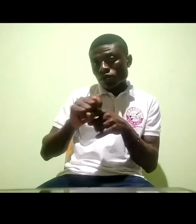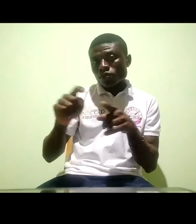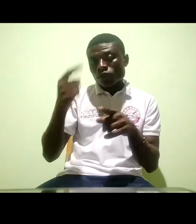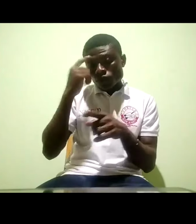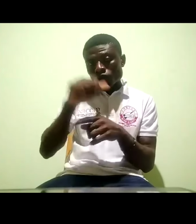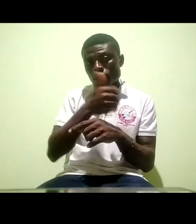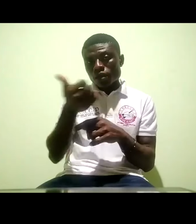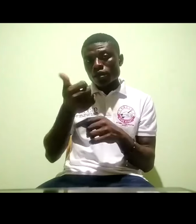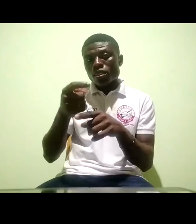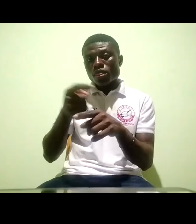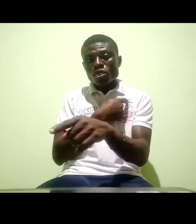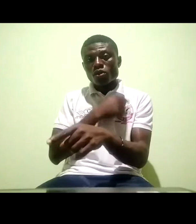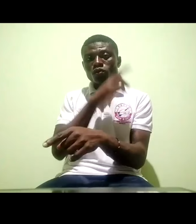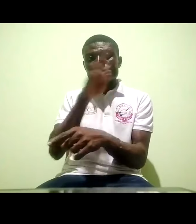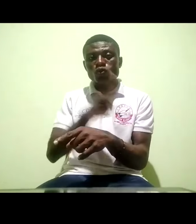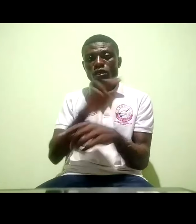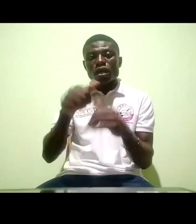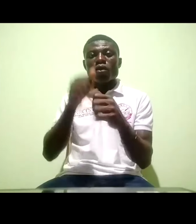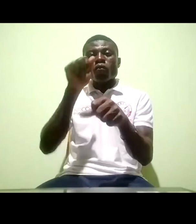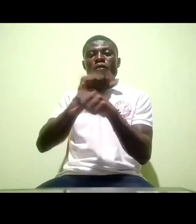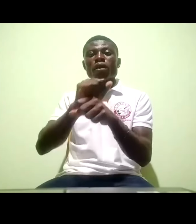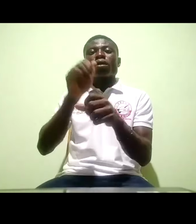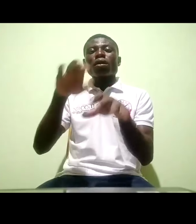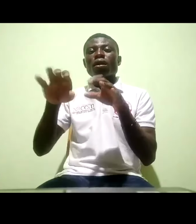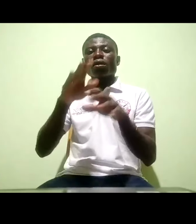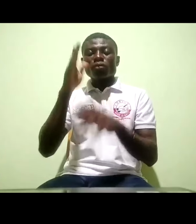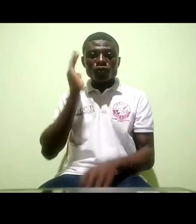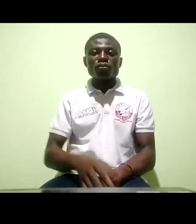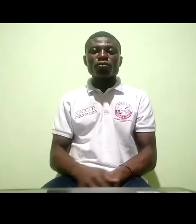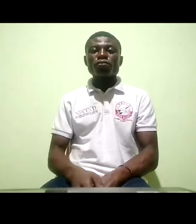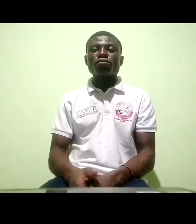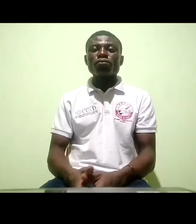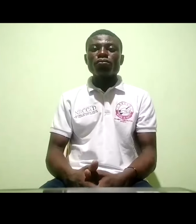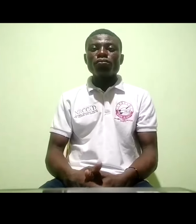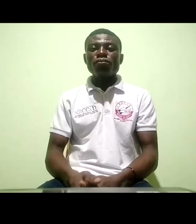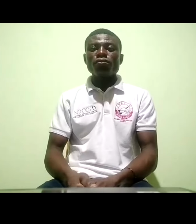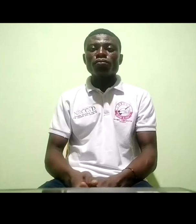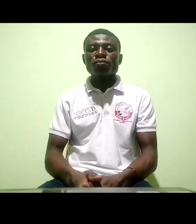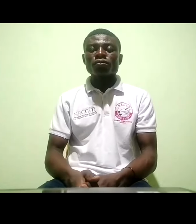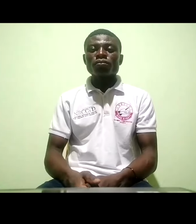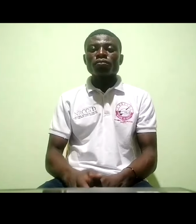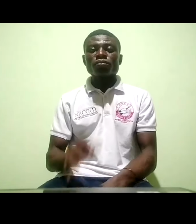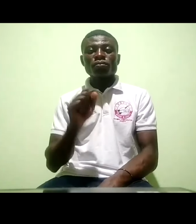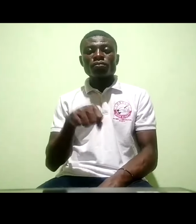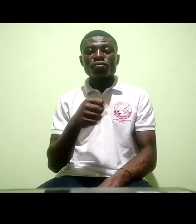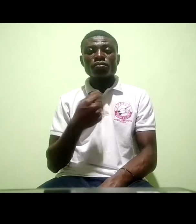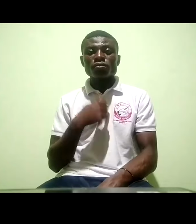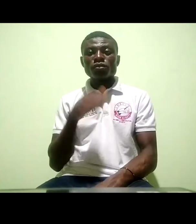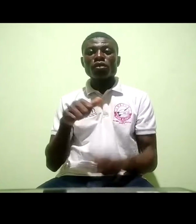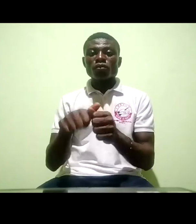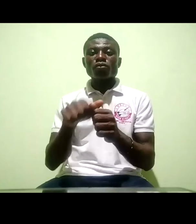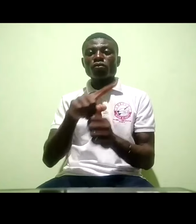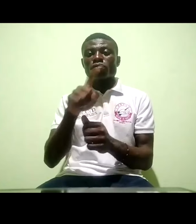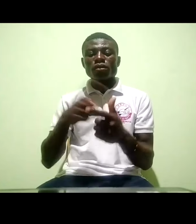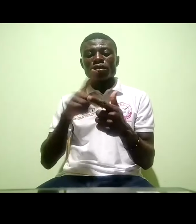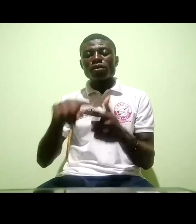long-term use and implementation. Yes, you can go ahead, Rosalind, for the next